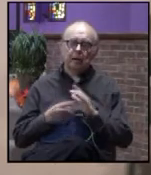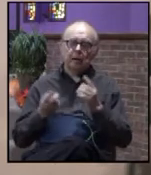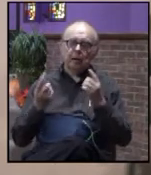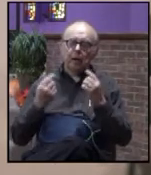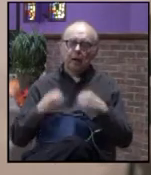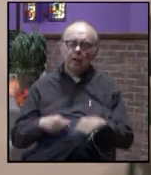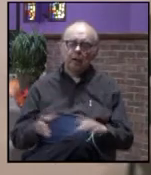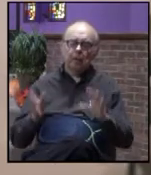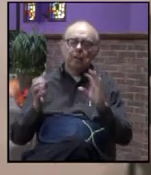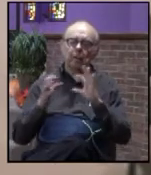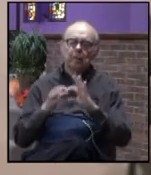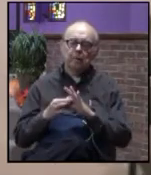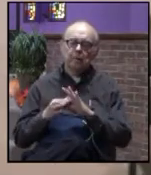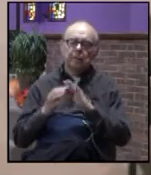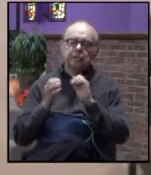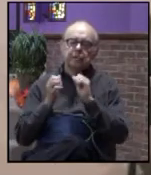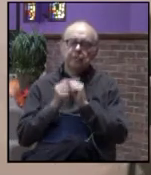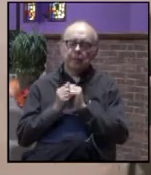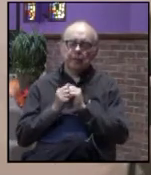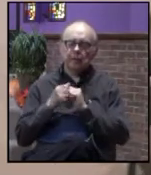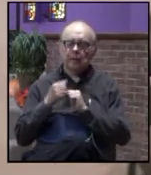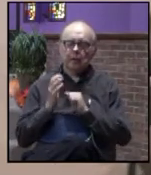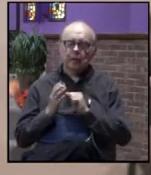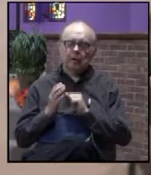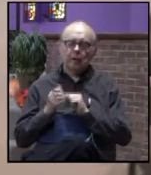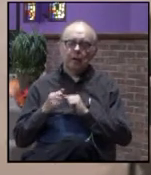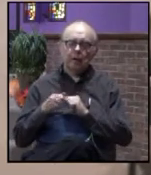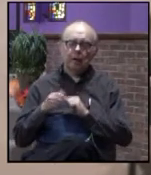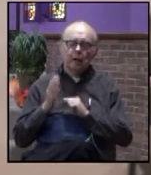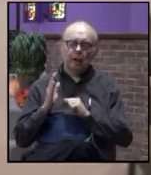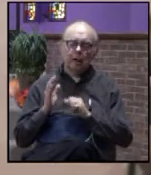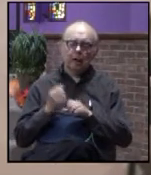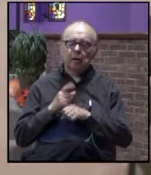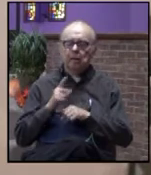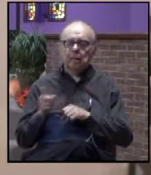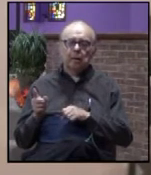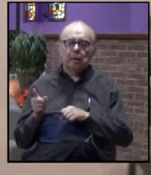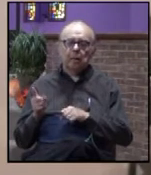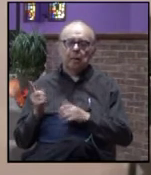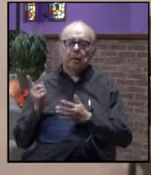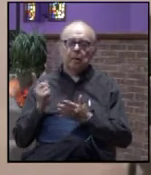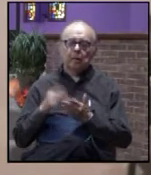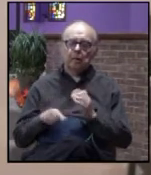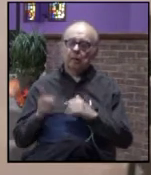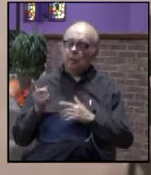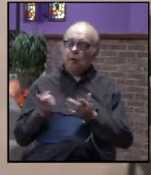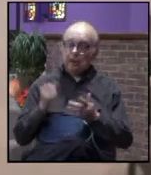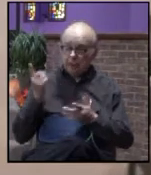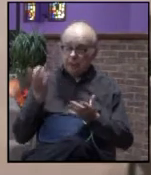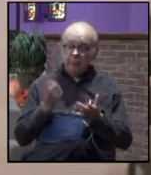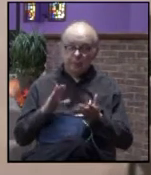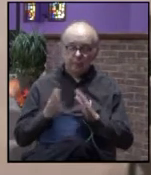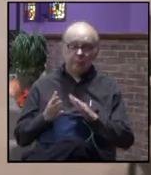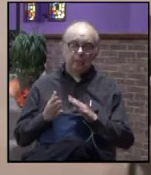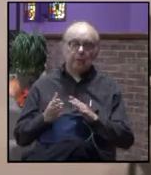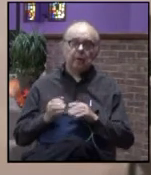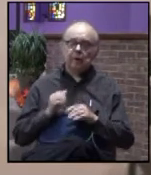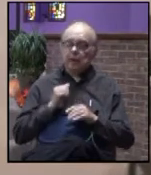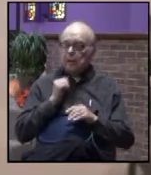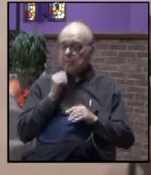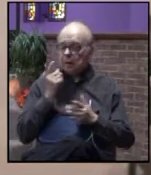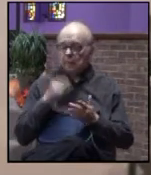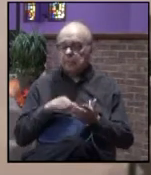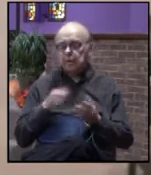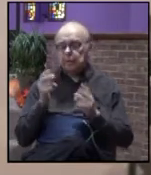coming into a relationship with God and allowing God to mold you and make you into what he wants you to be, not what